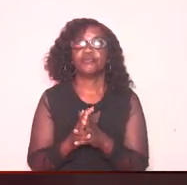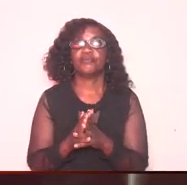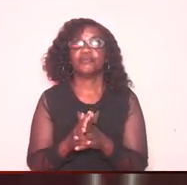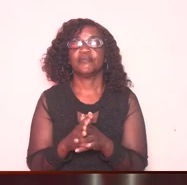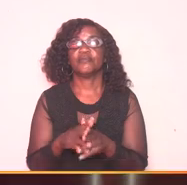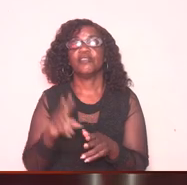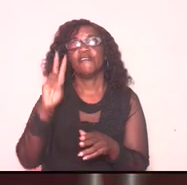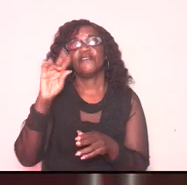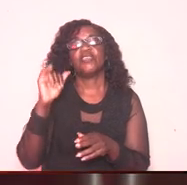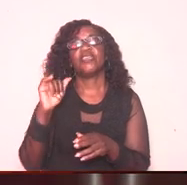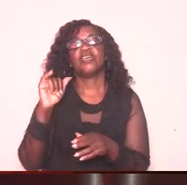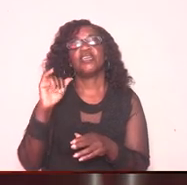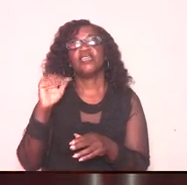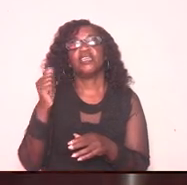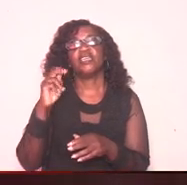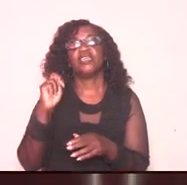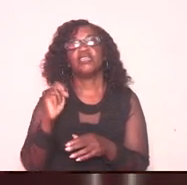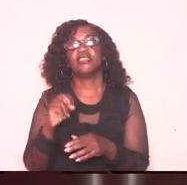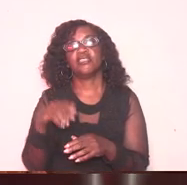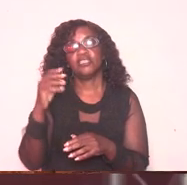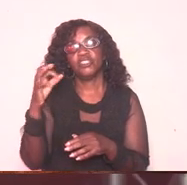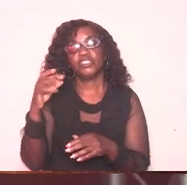And I'm Vian, I'm also from Great Zimbabwe University.